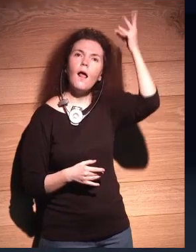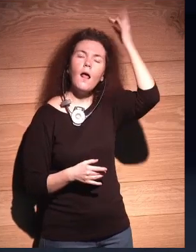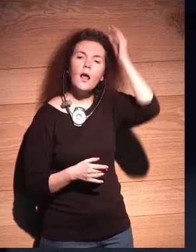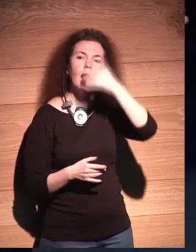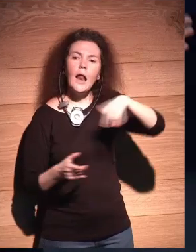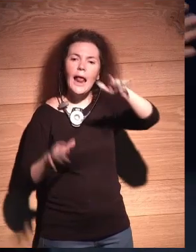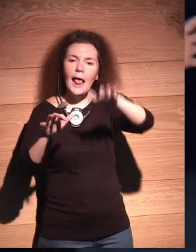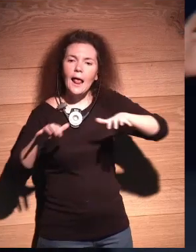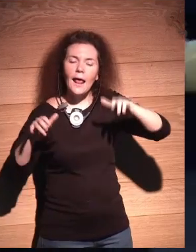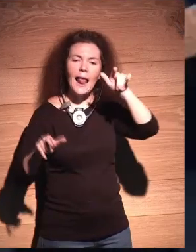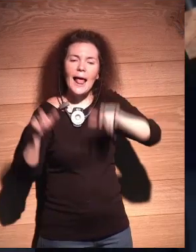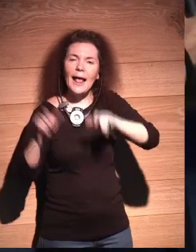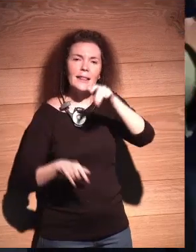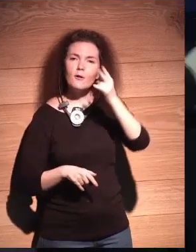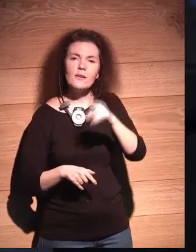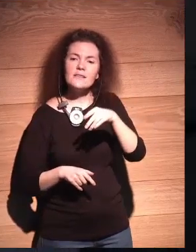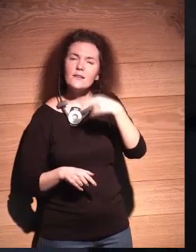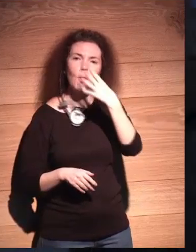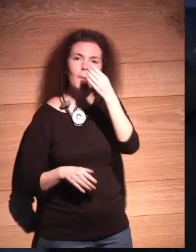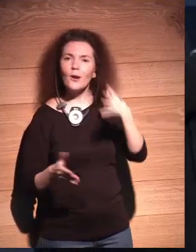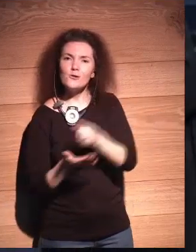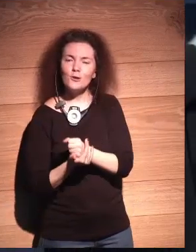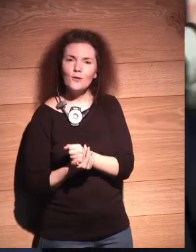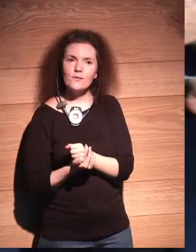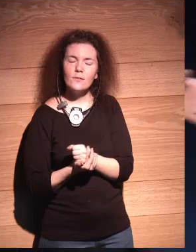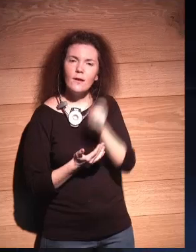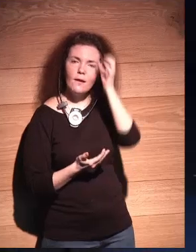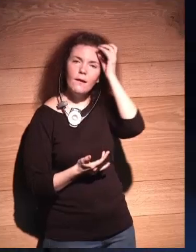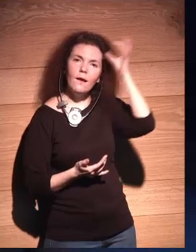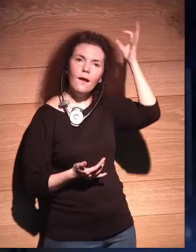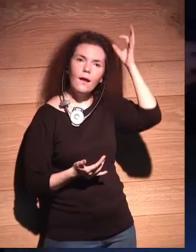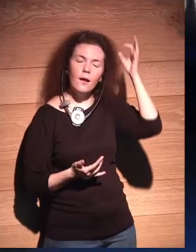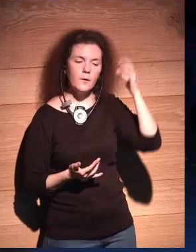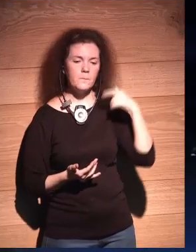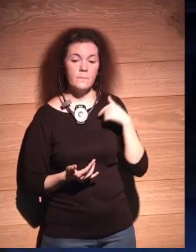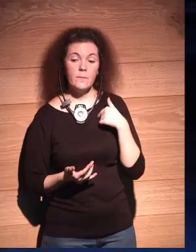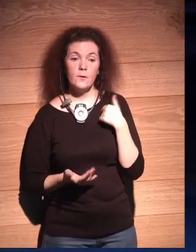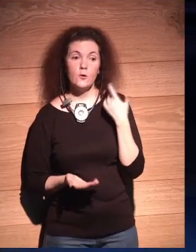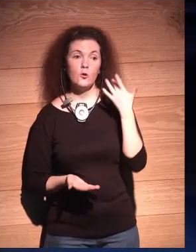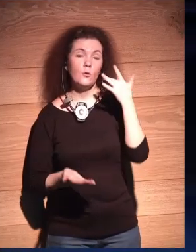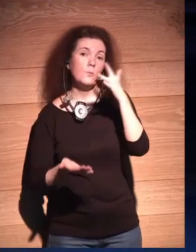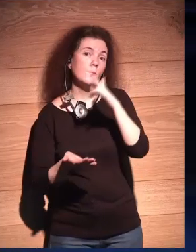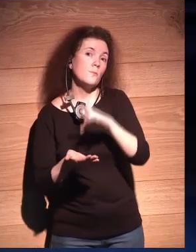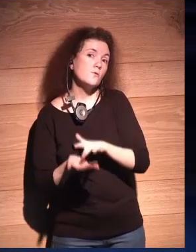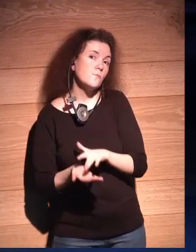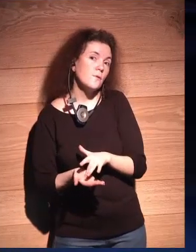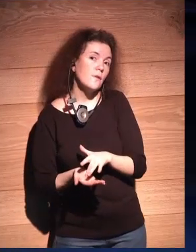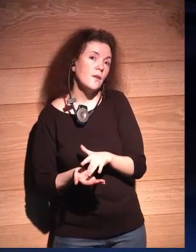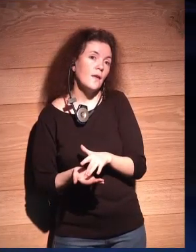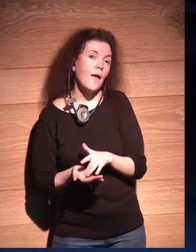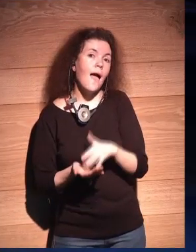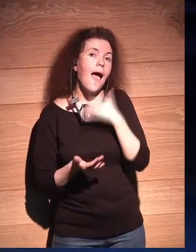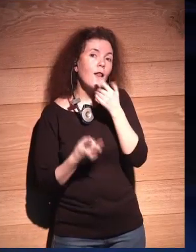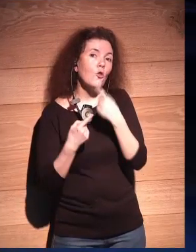the next person gets to do a concert, gets to do a dog concert, has to invite the other. So I